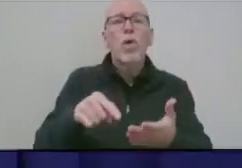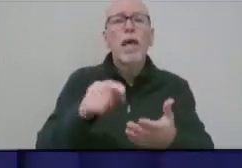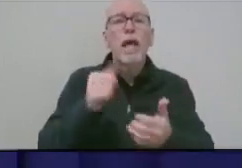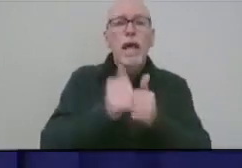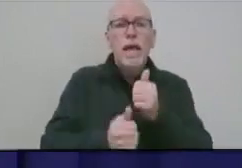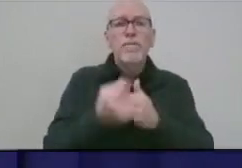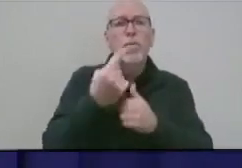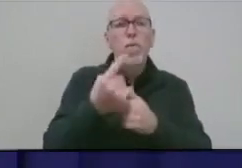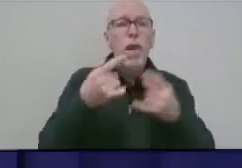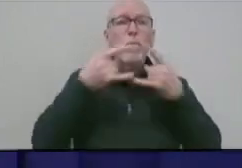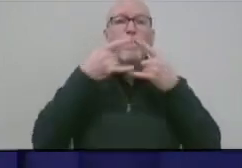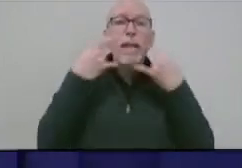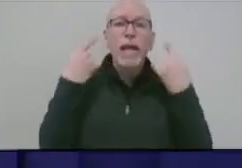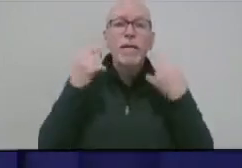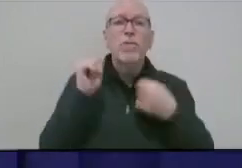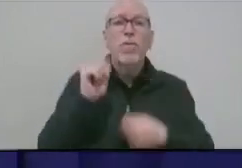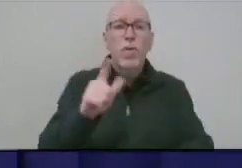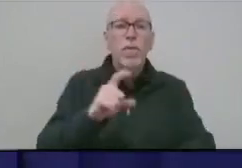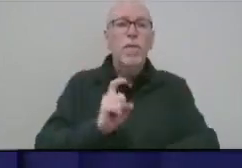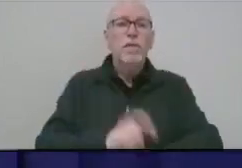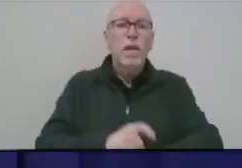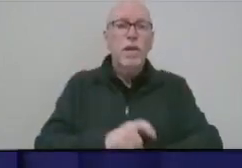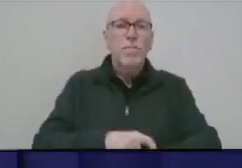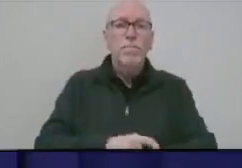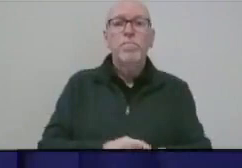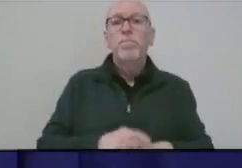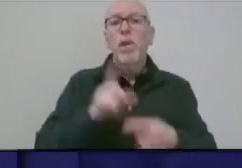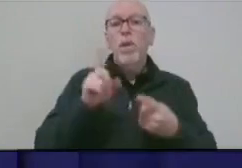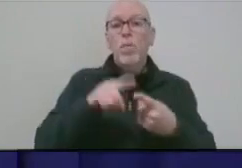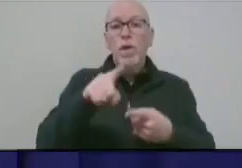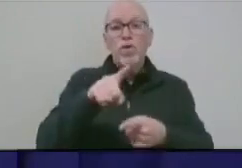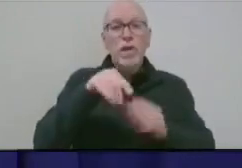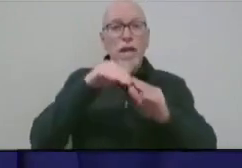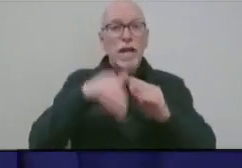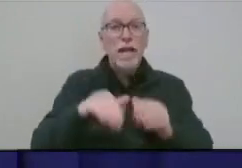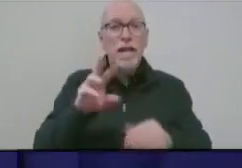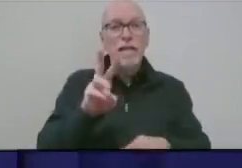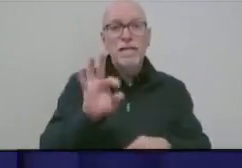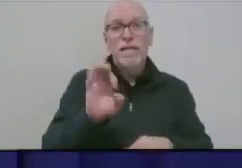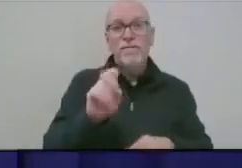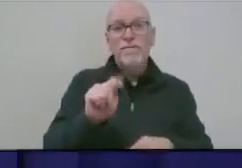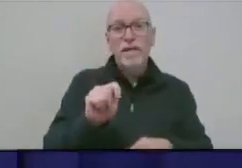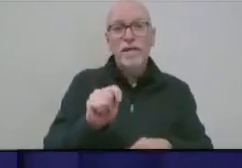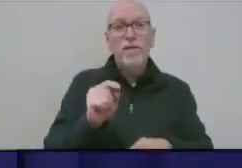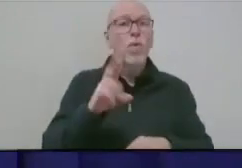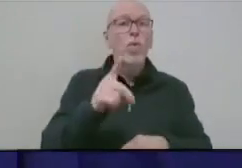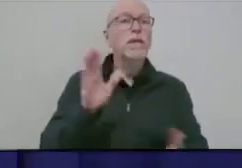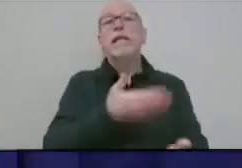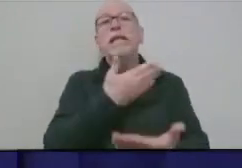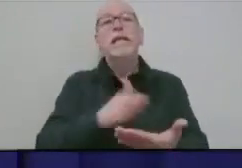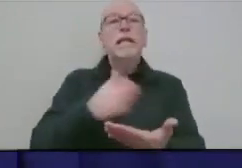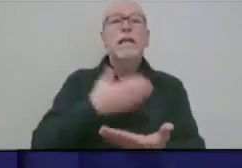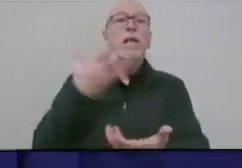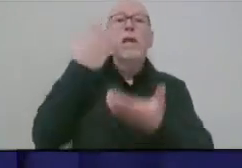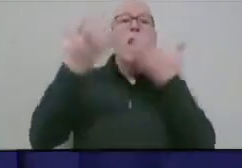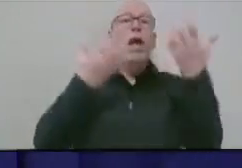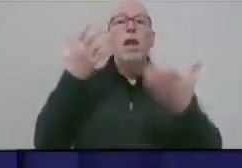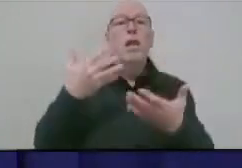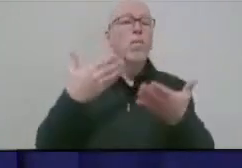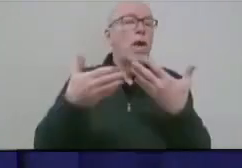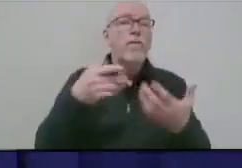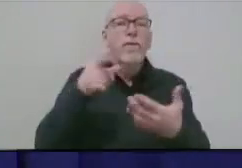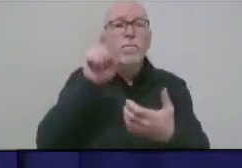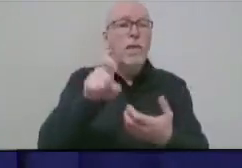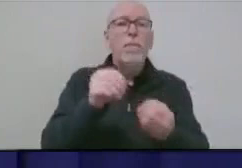is masked at all times. When you are within 6 feet, or if you're singing or yelling or doing other things, you need to be